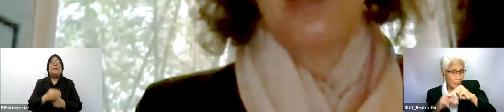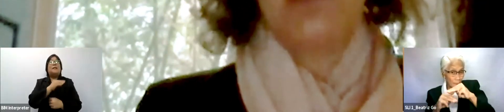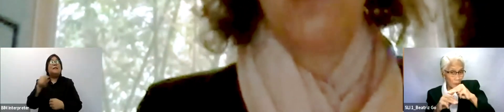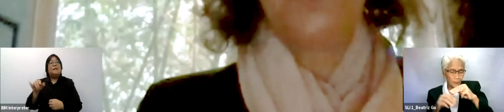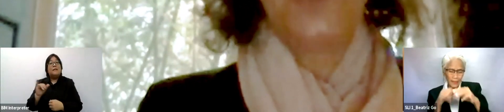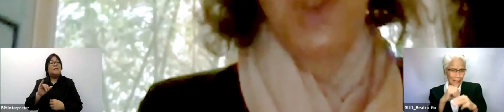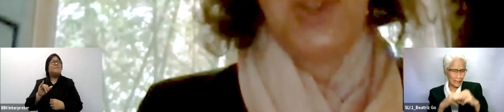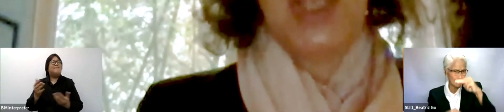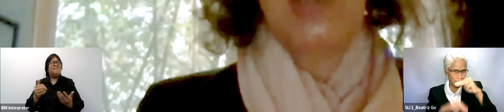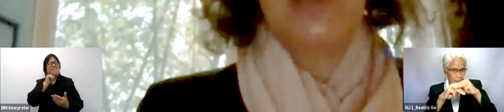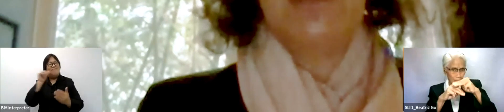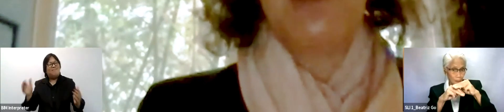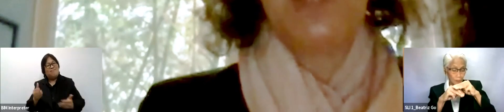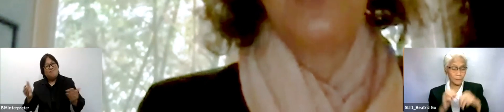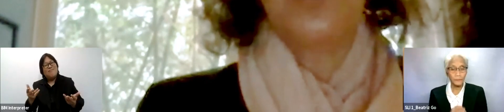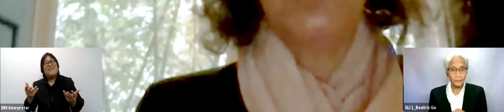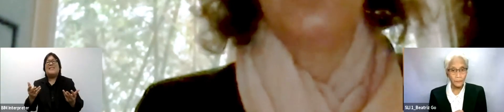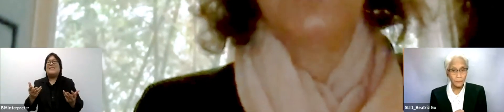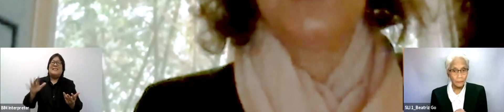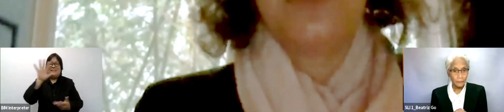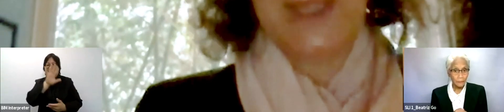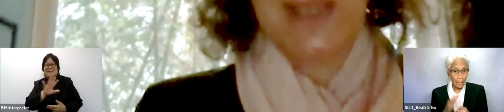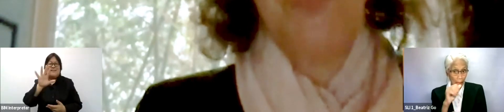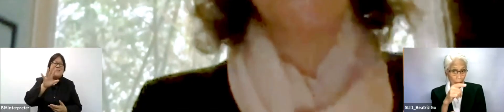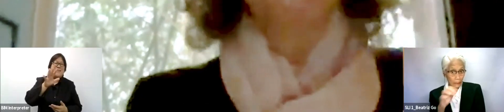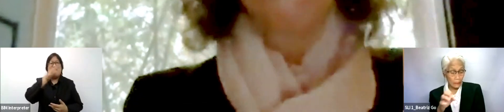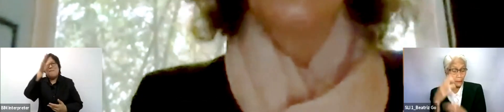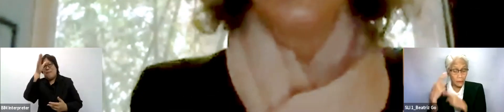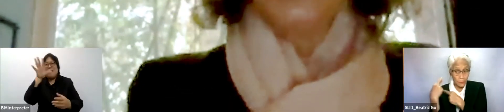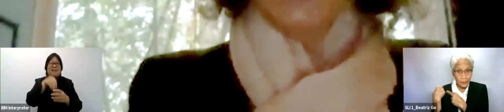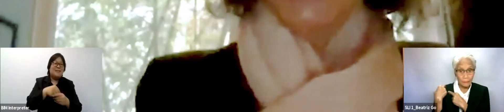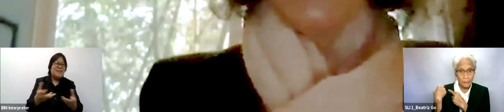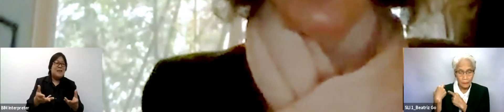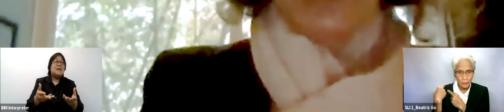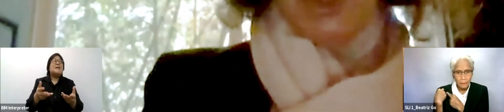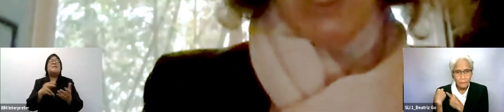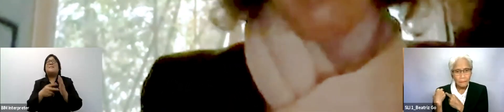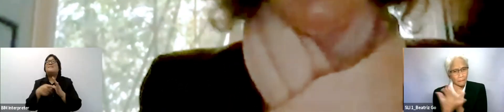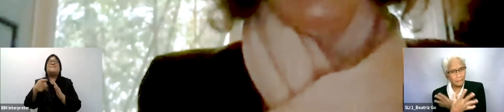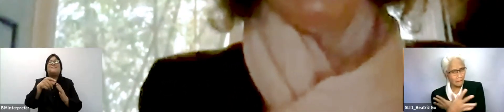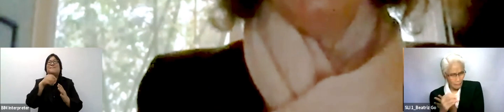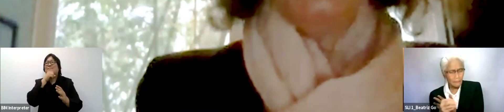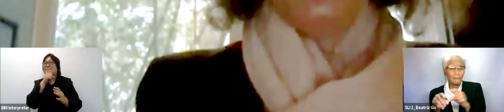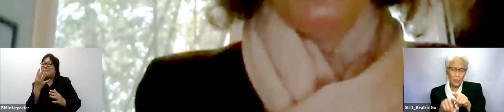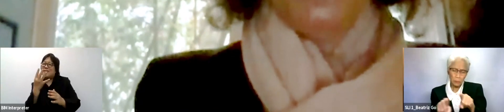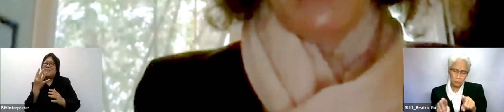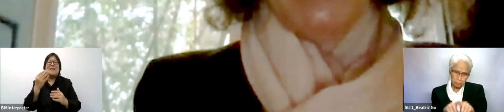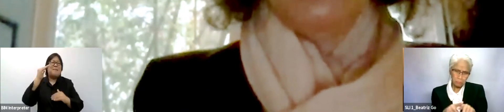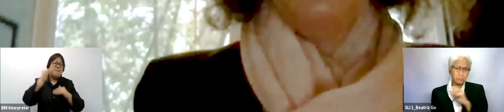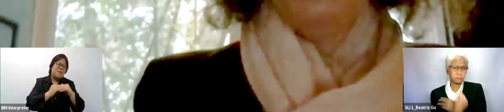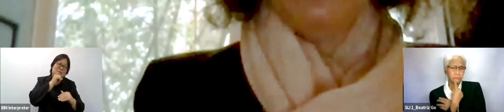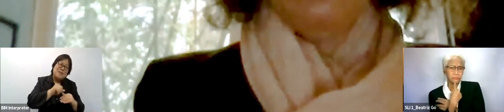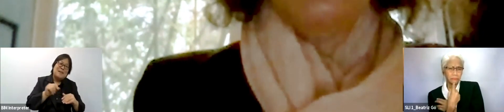beyond that in terms of asserting the minimum age for criminal responsibility. So, as I was mentioning, I am supposed to